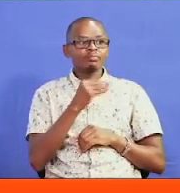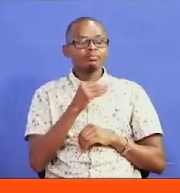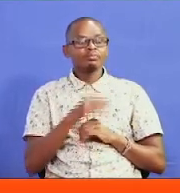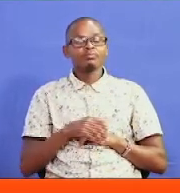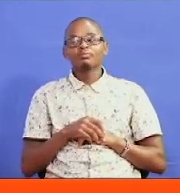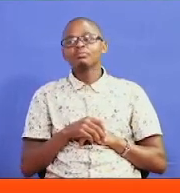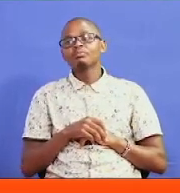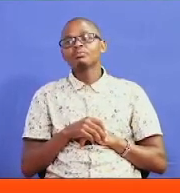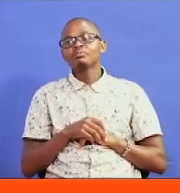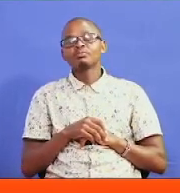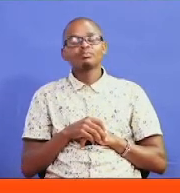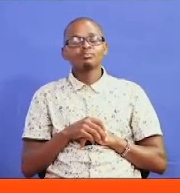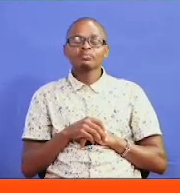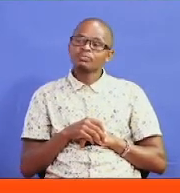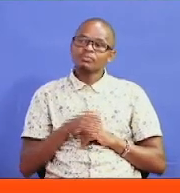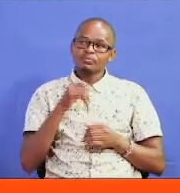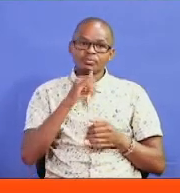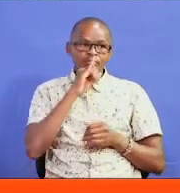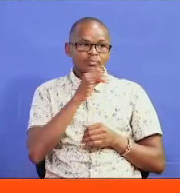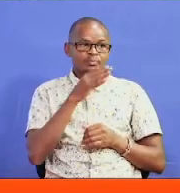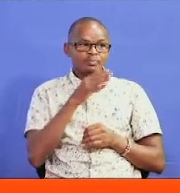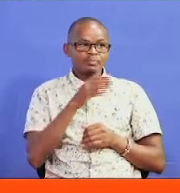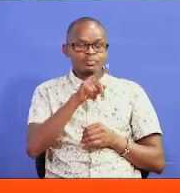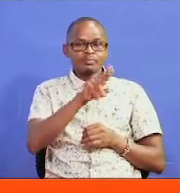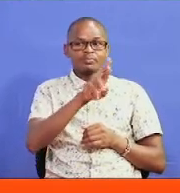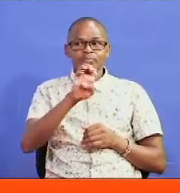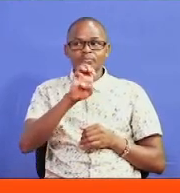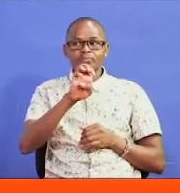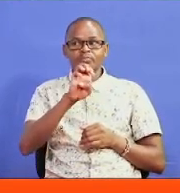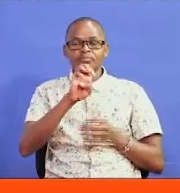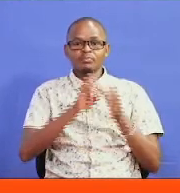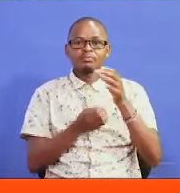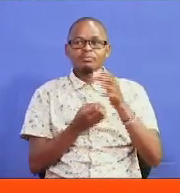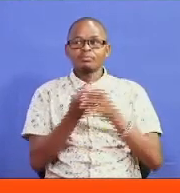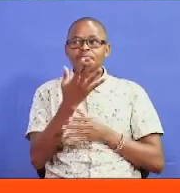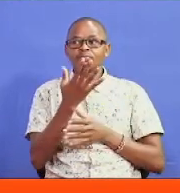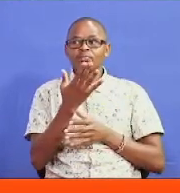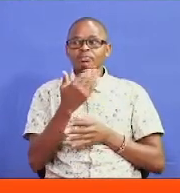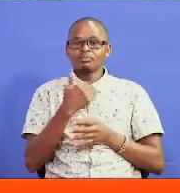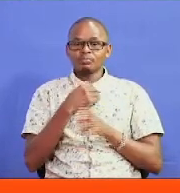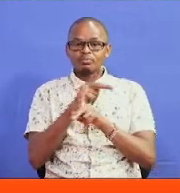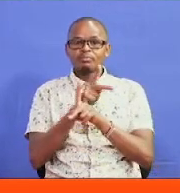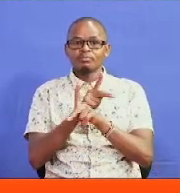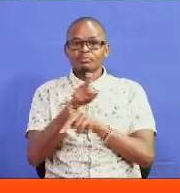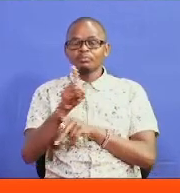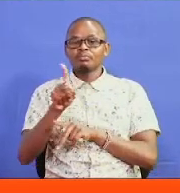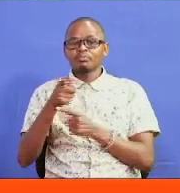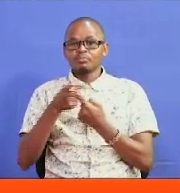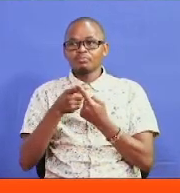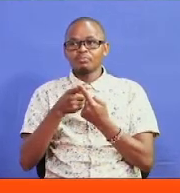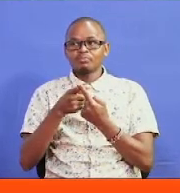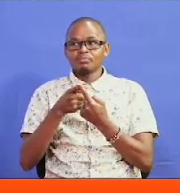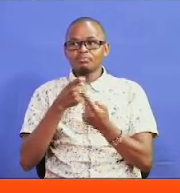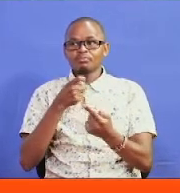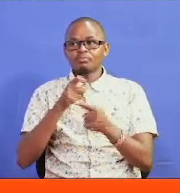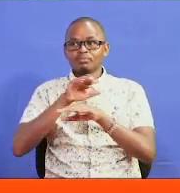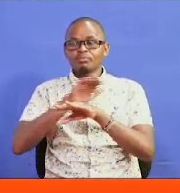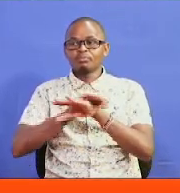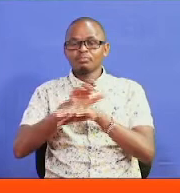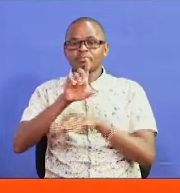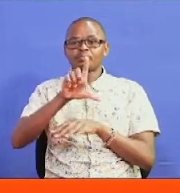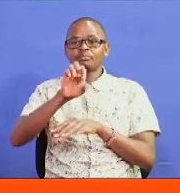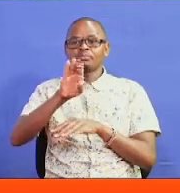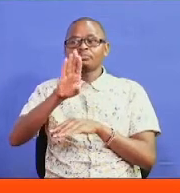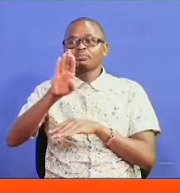And, it's actually pre-exposure. You're protecting yourself from getting